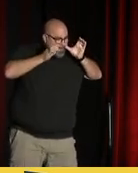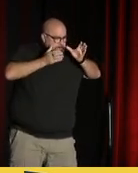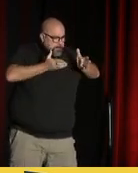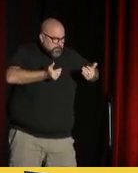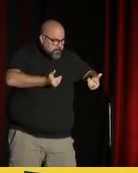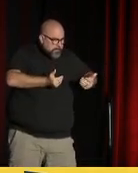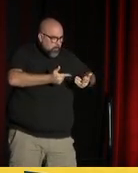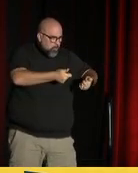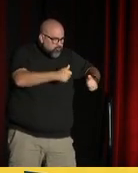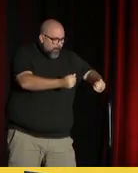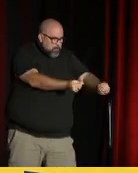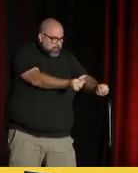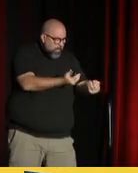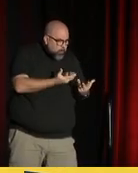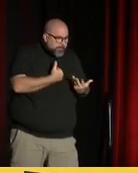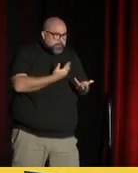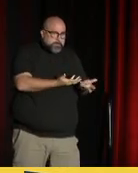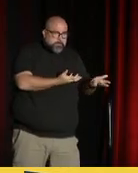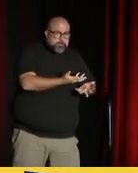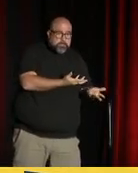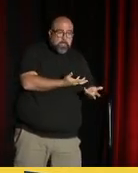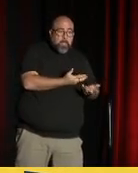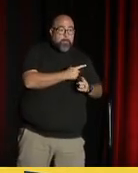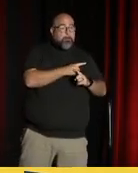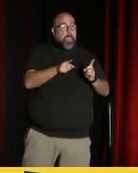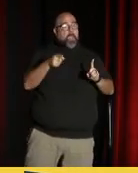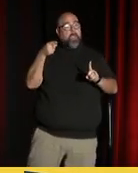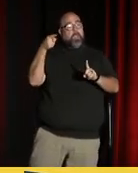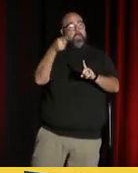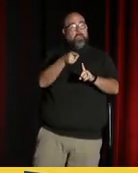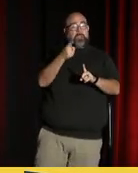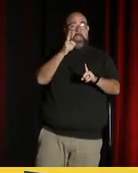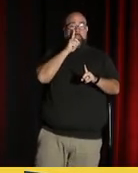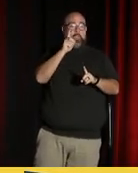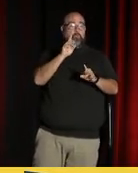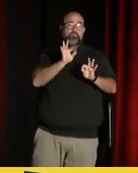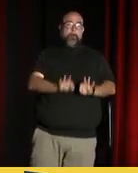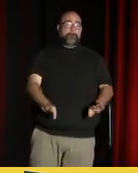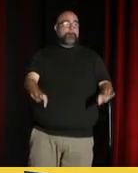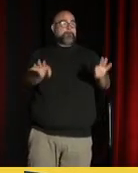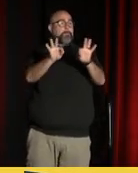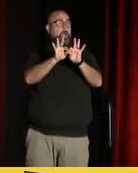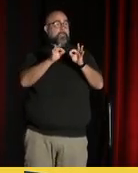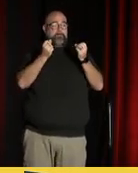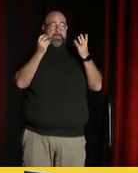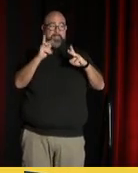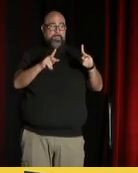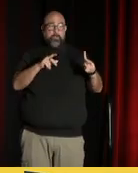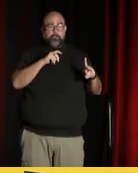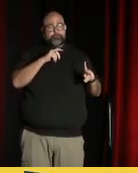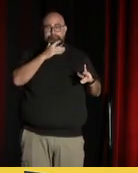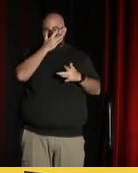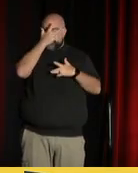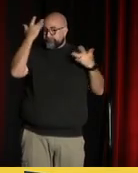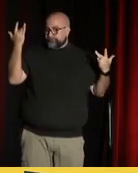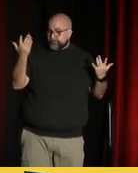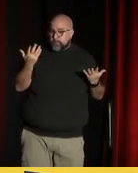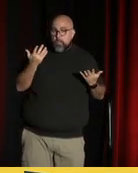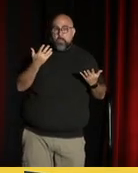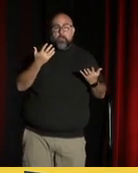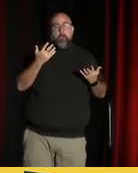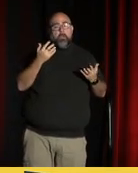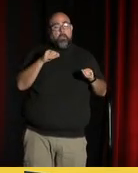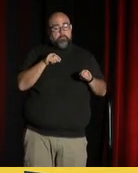that they're trying to say to us. But here's something that I think is really important that people don't fully appreciate.